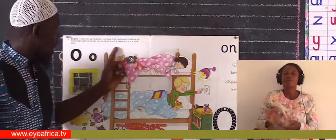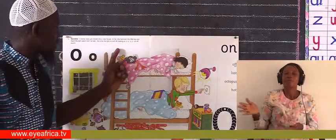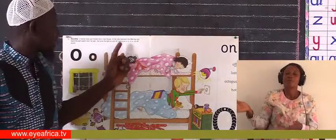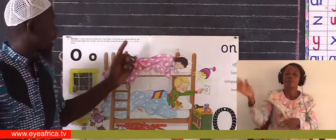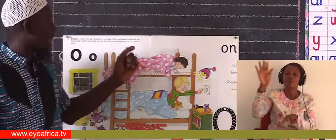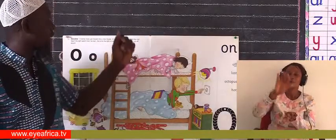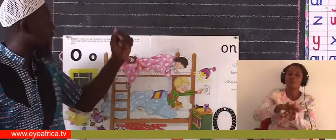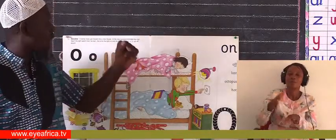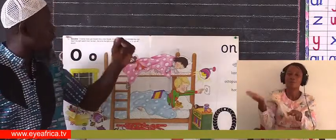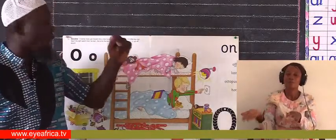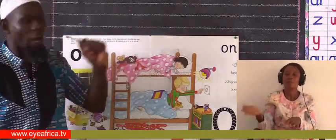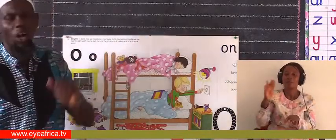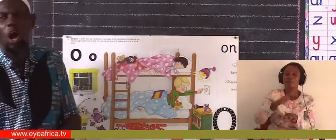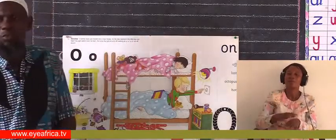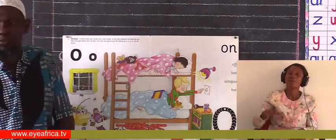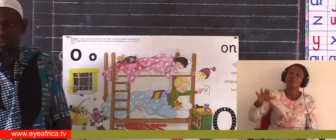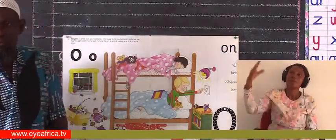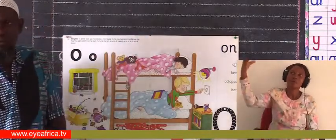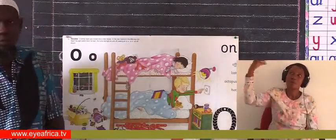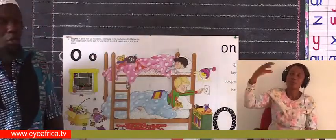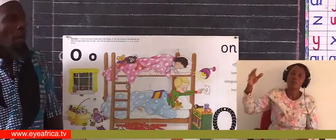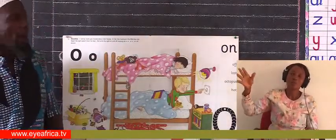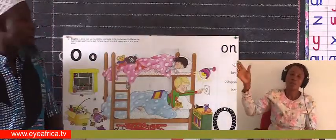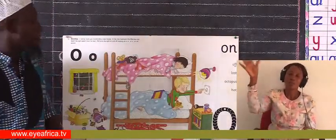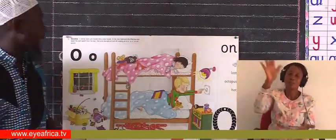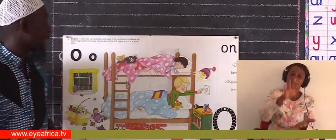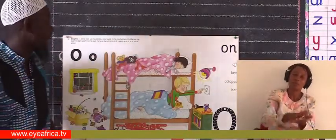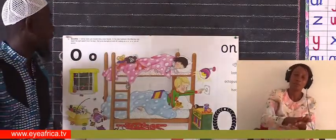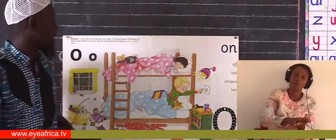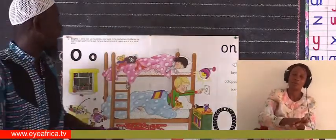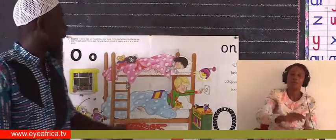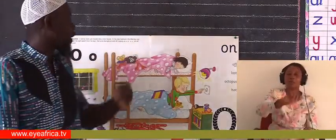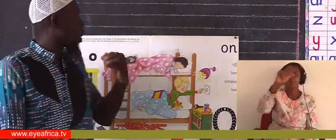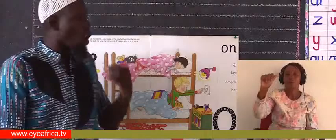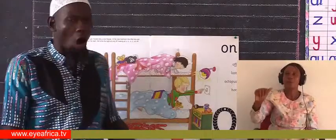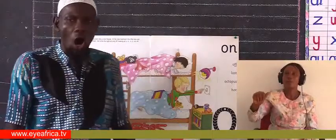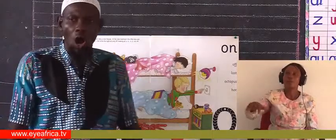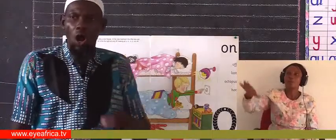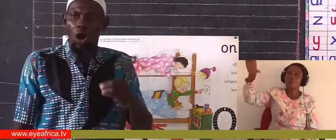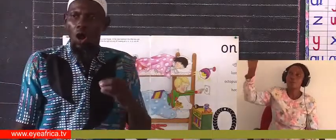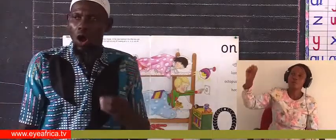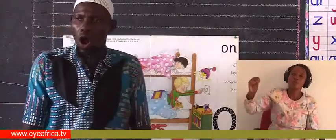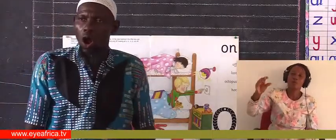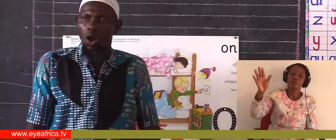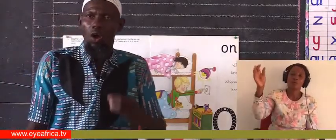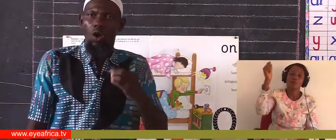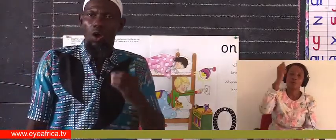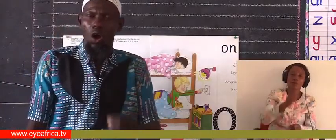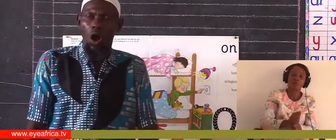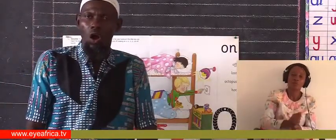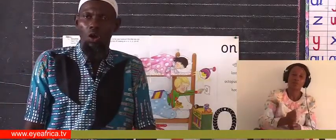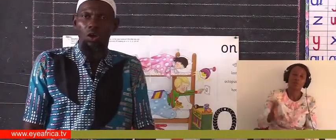He turns the light on and off, making an